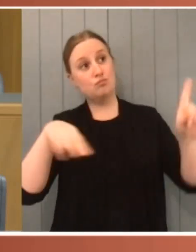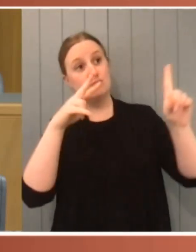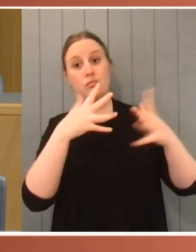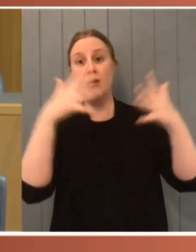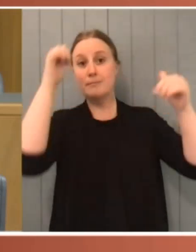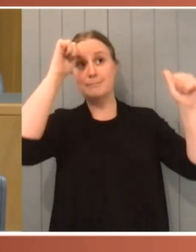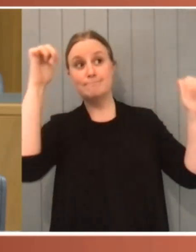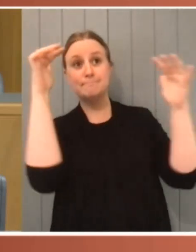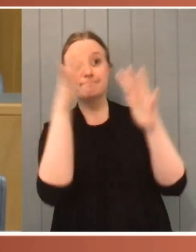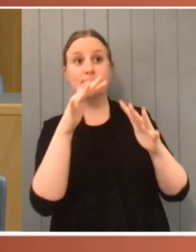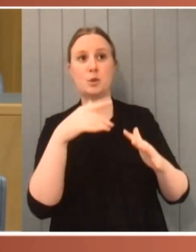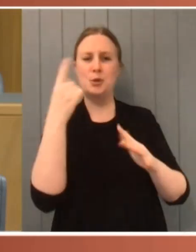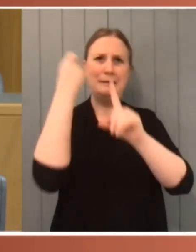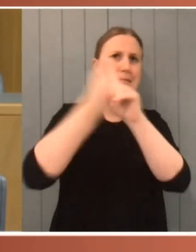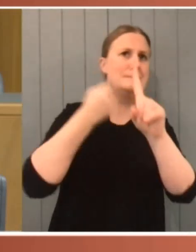of non-voting.